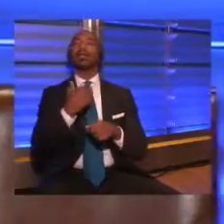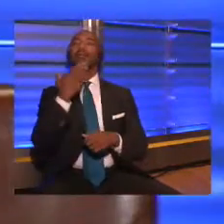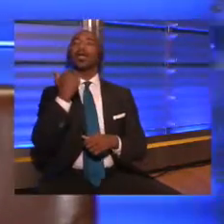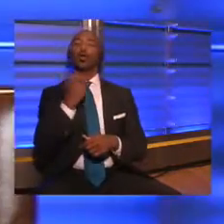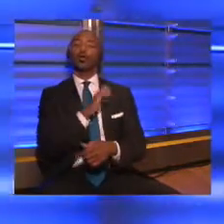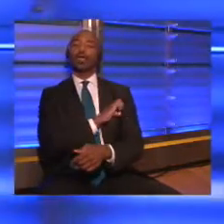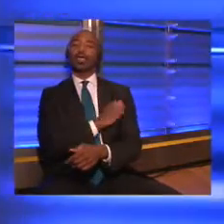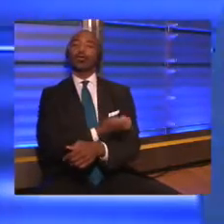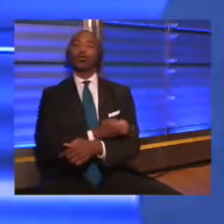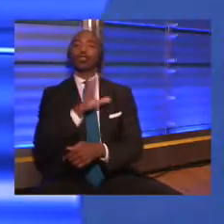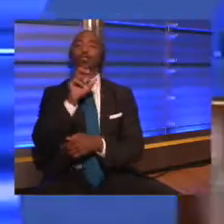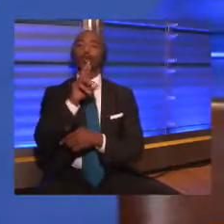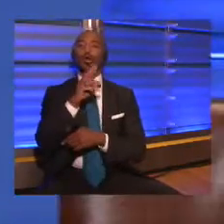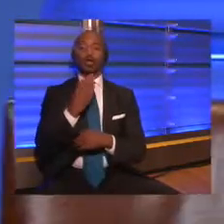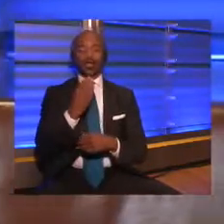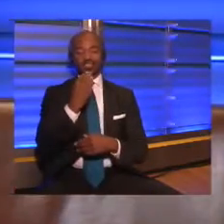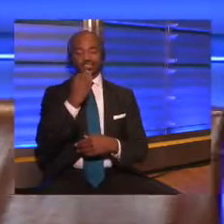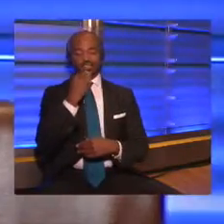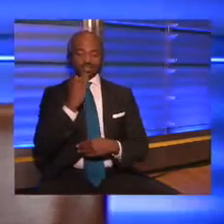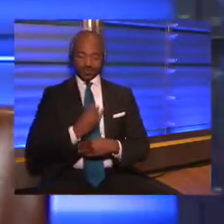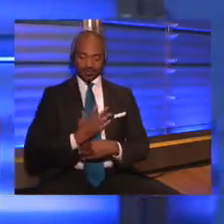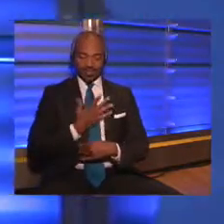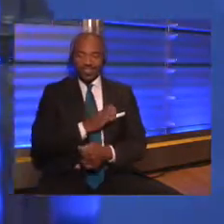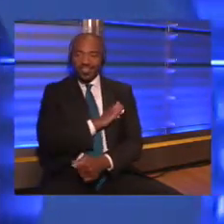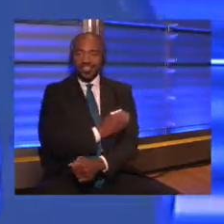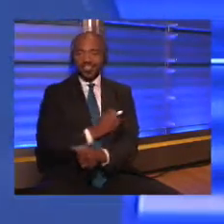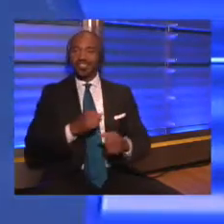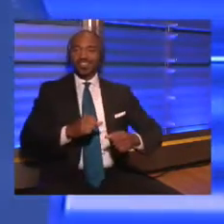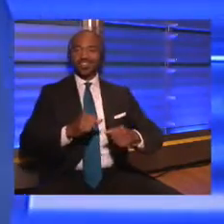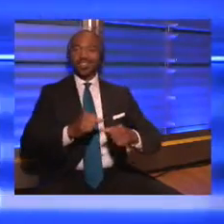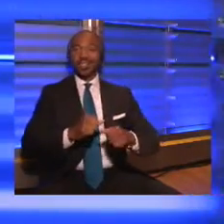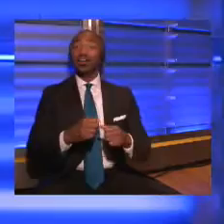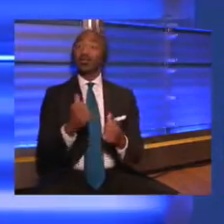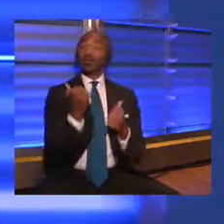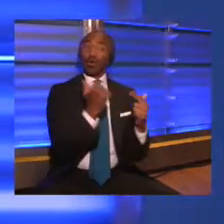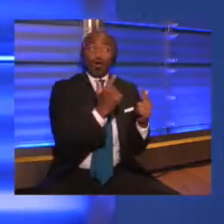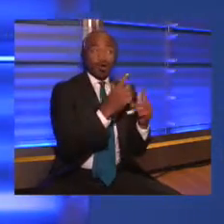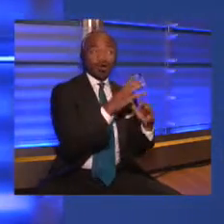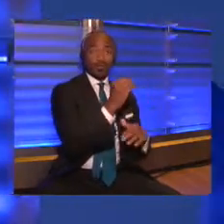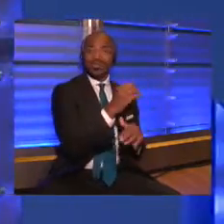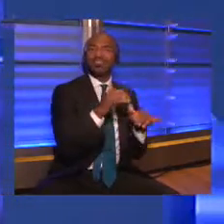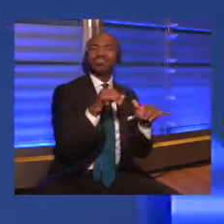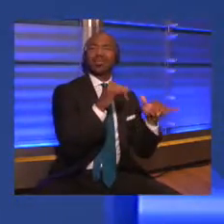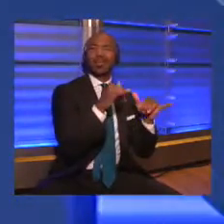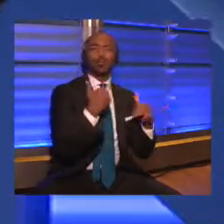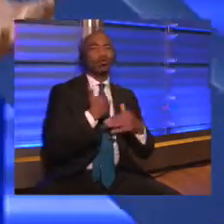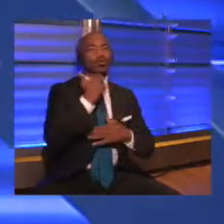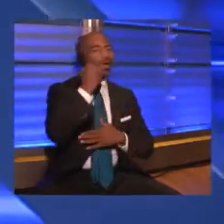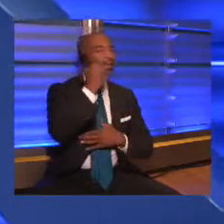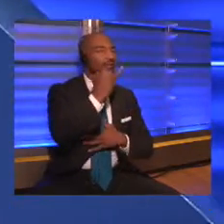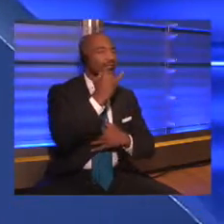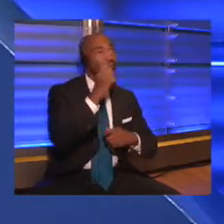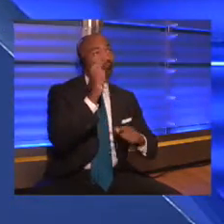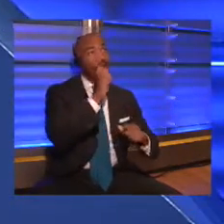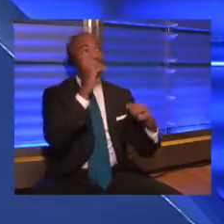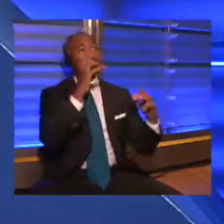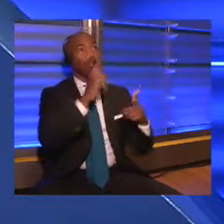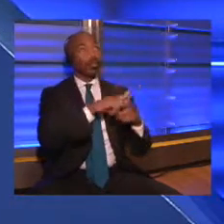And we launched that idea. And it starts like many companies, right? All companies start with an idea, and if it's a good idea, people will start to be attracted to